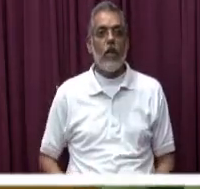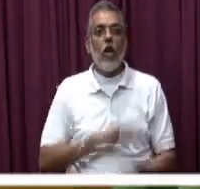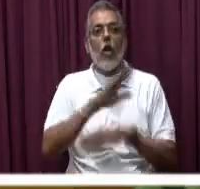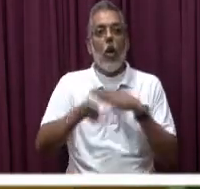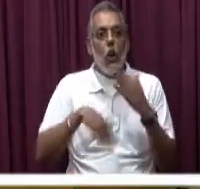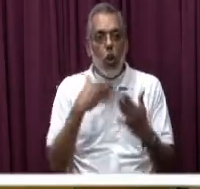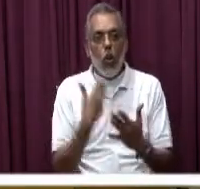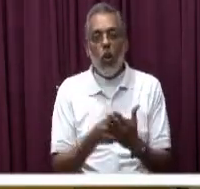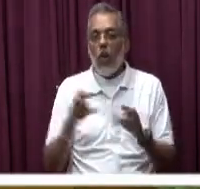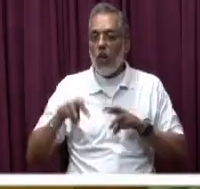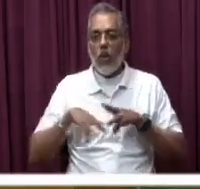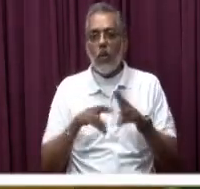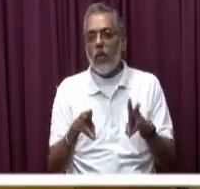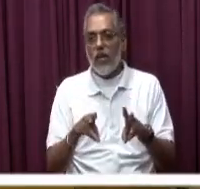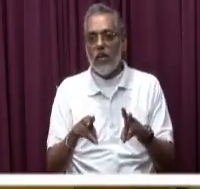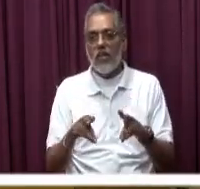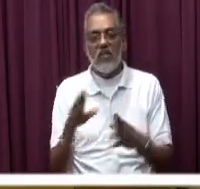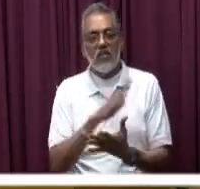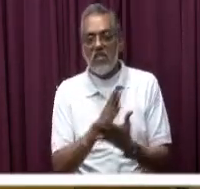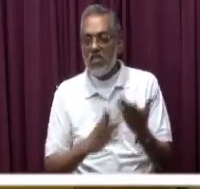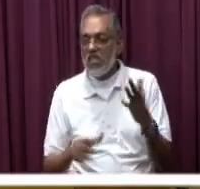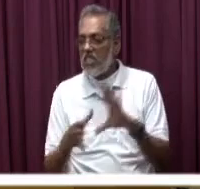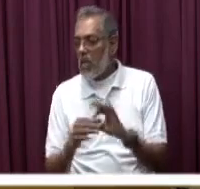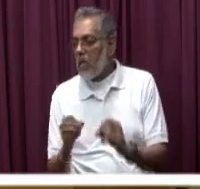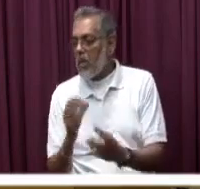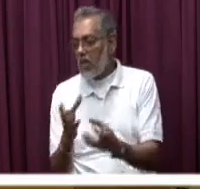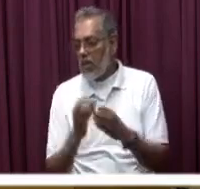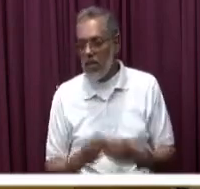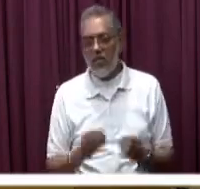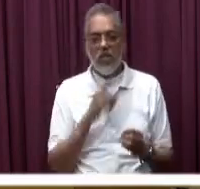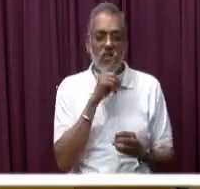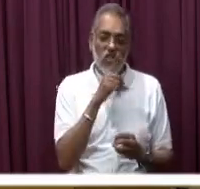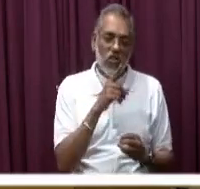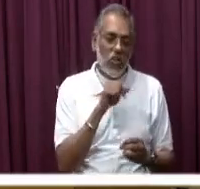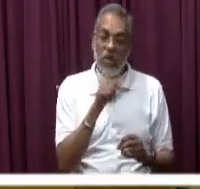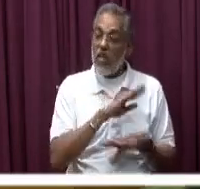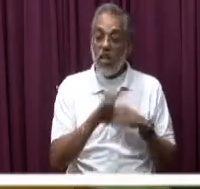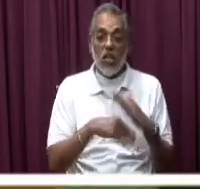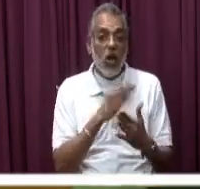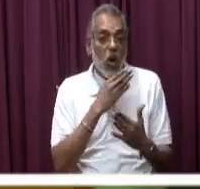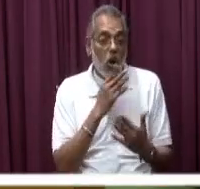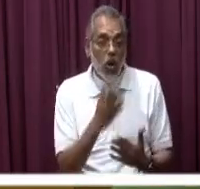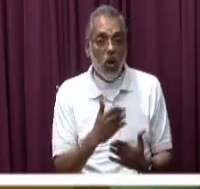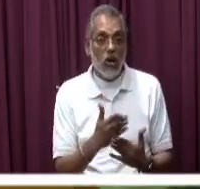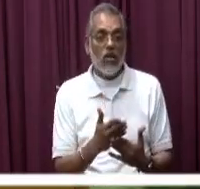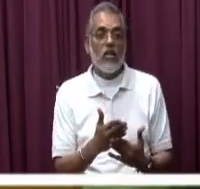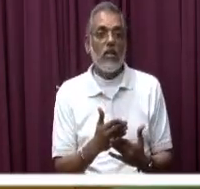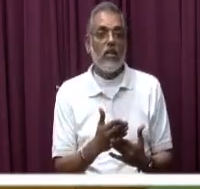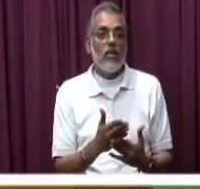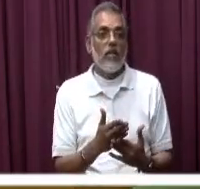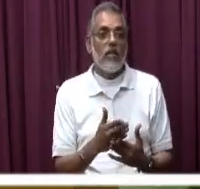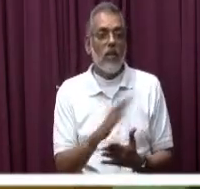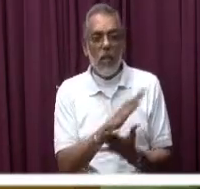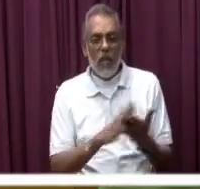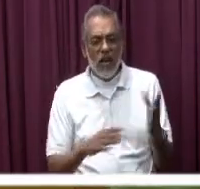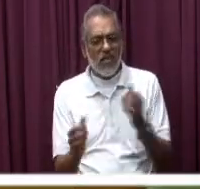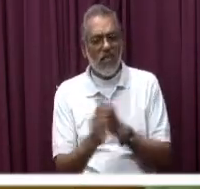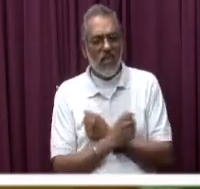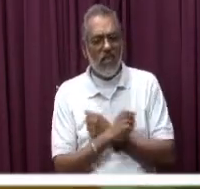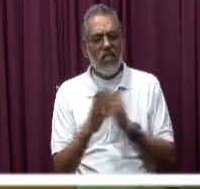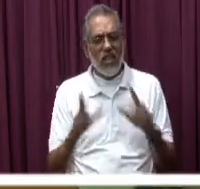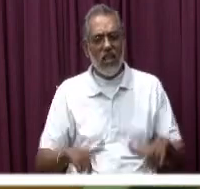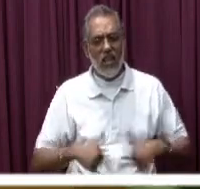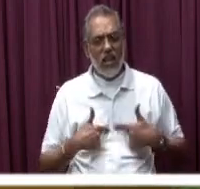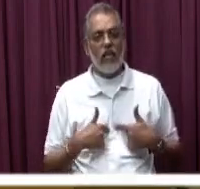All the other ways are partial ways that hold parts of the truth and parts of the life and parts of the love that